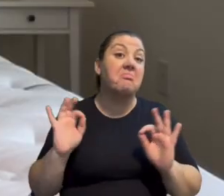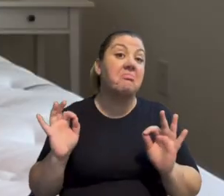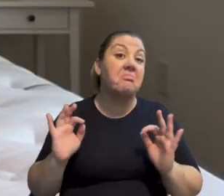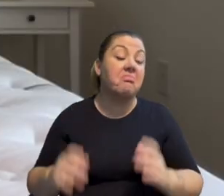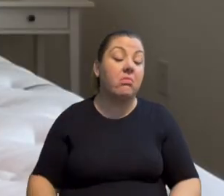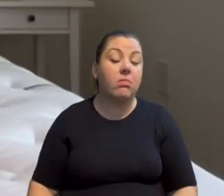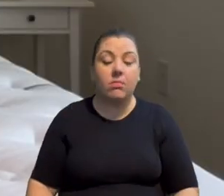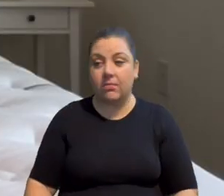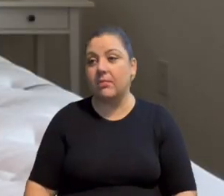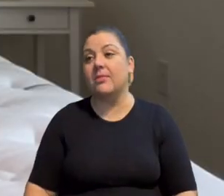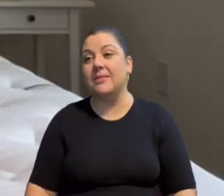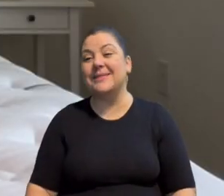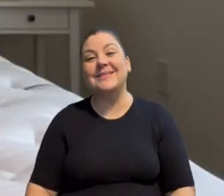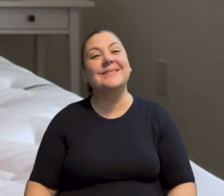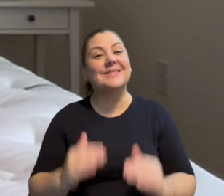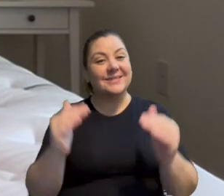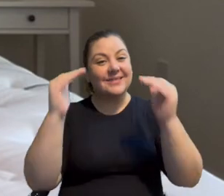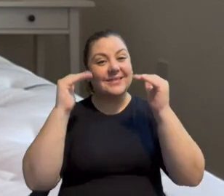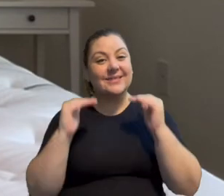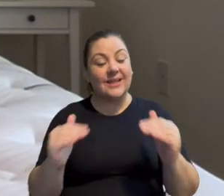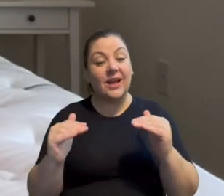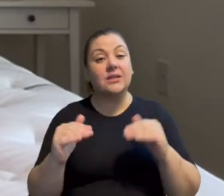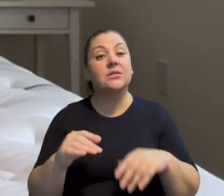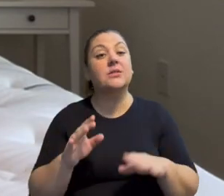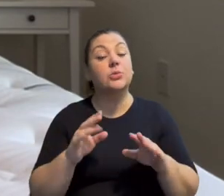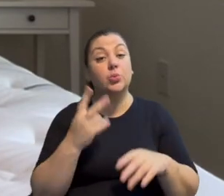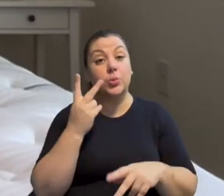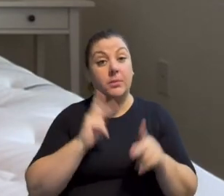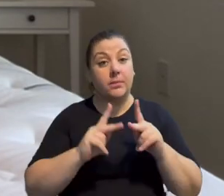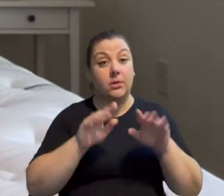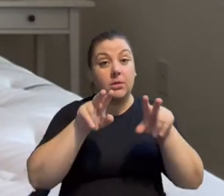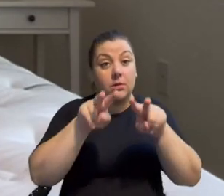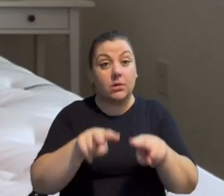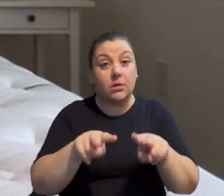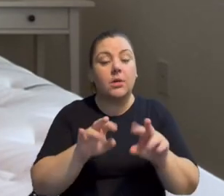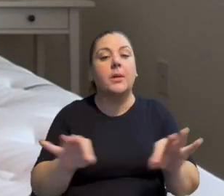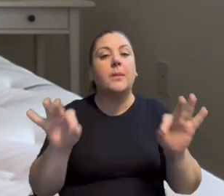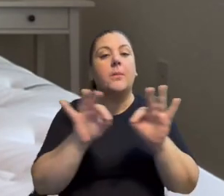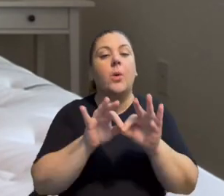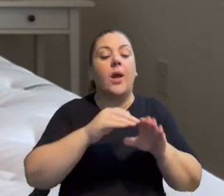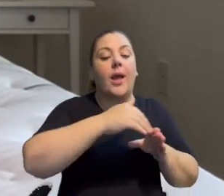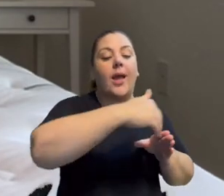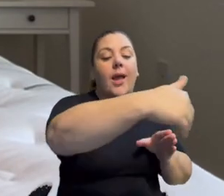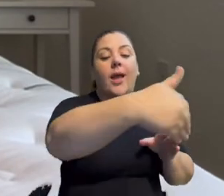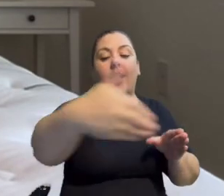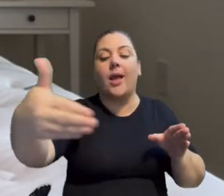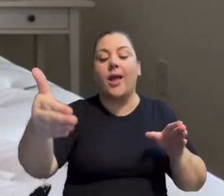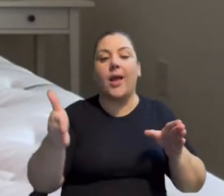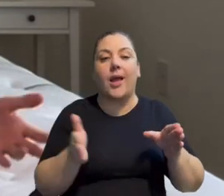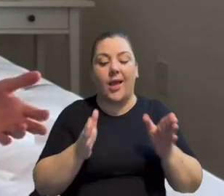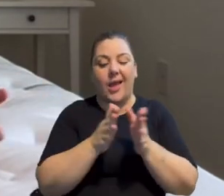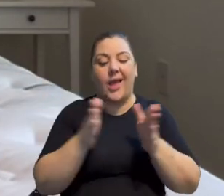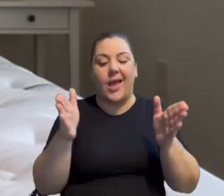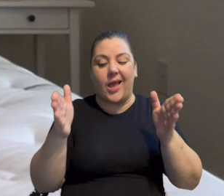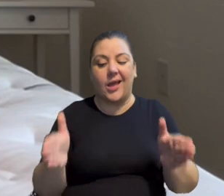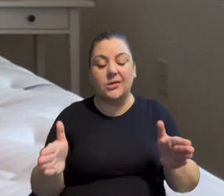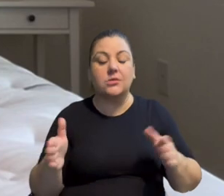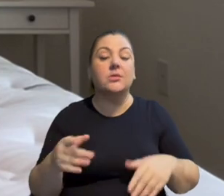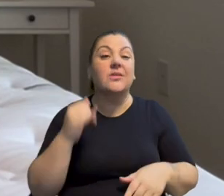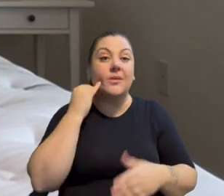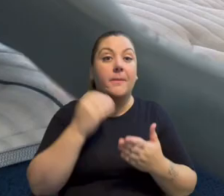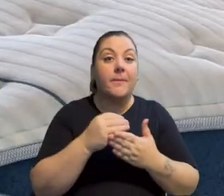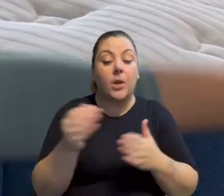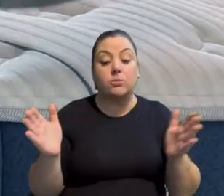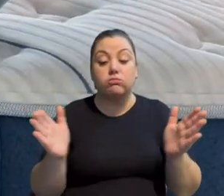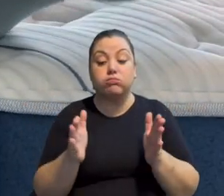And another popular topic for couples is edge support. So edge support is gonna be really important for couples that are sharing a smaller